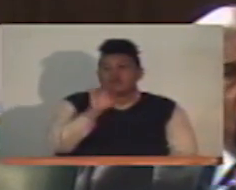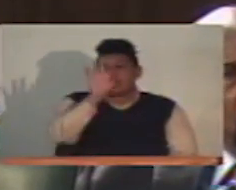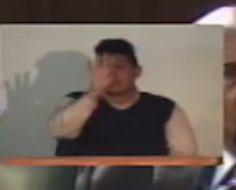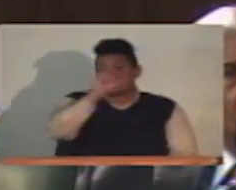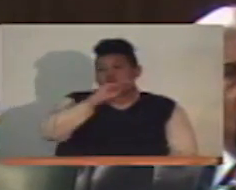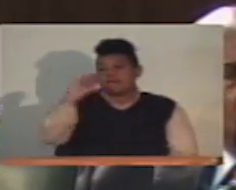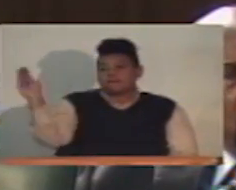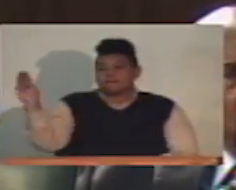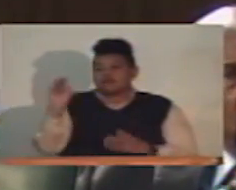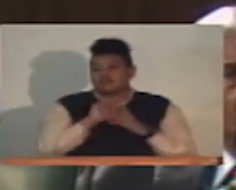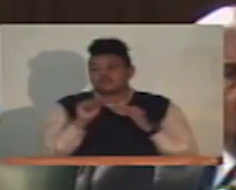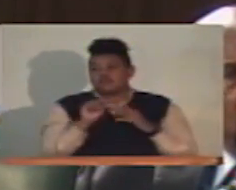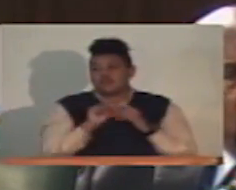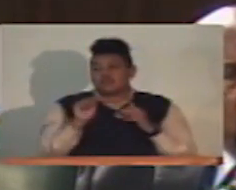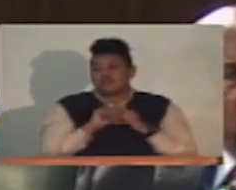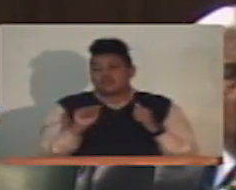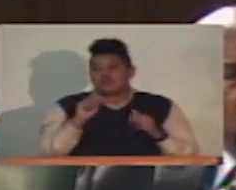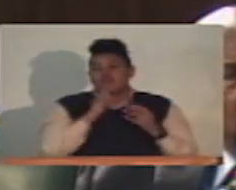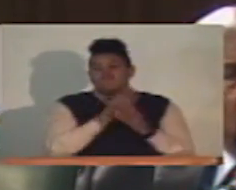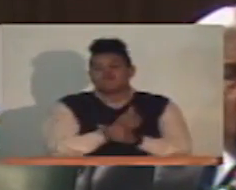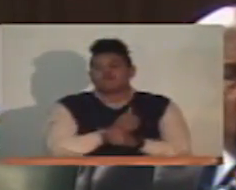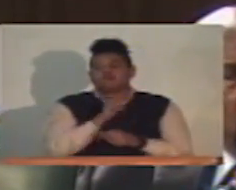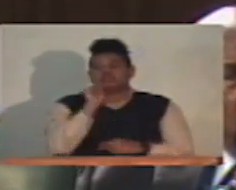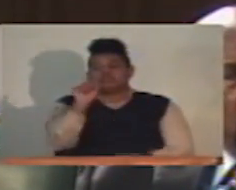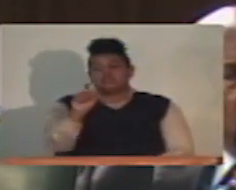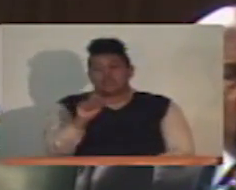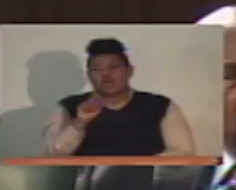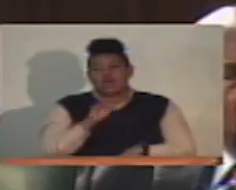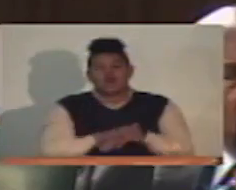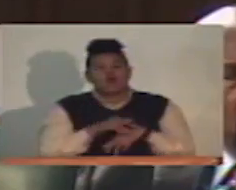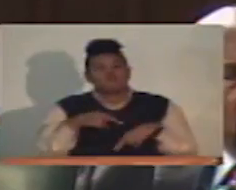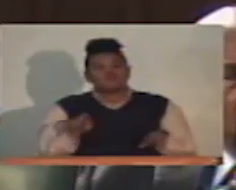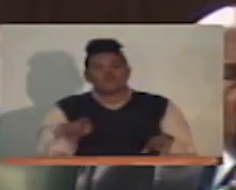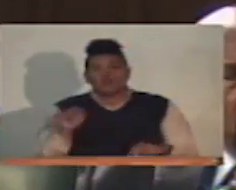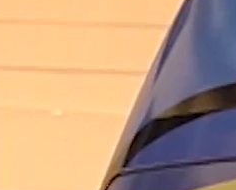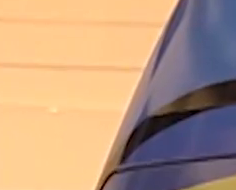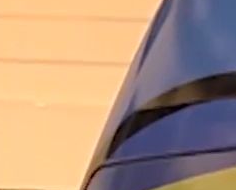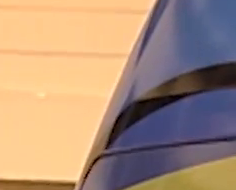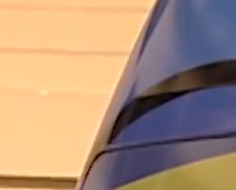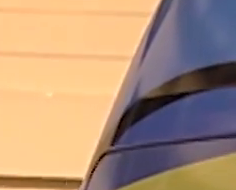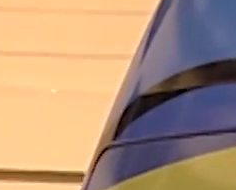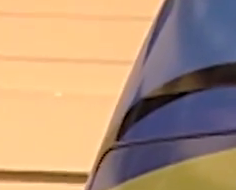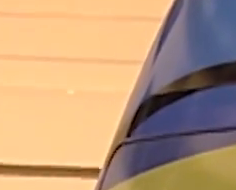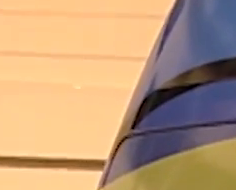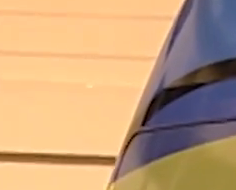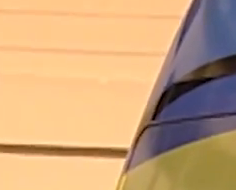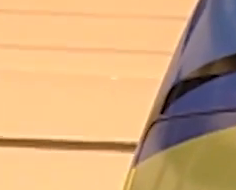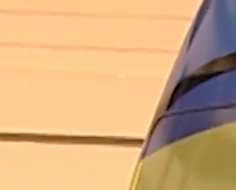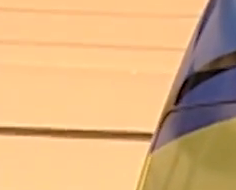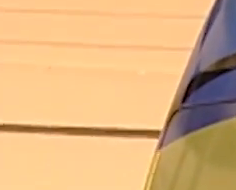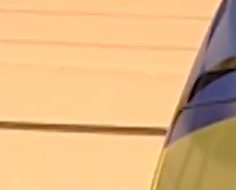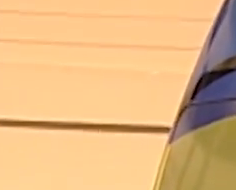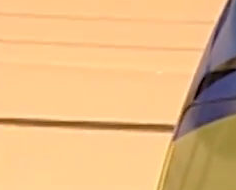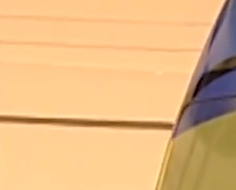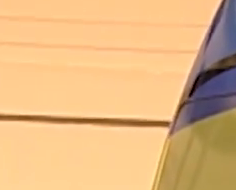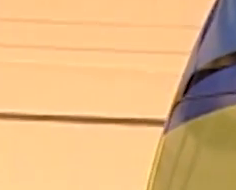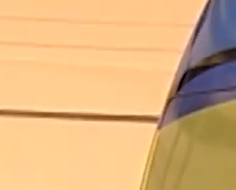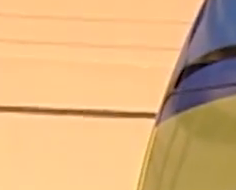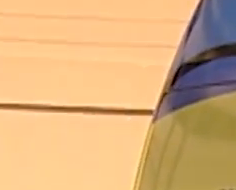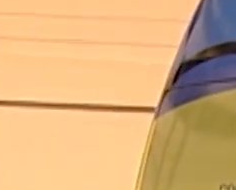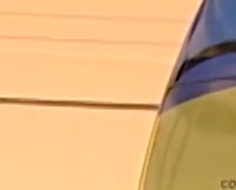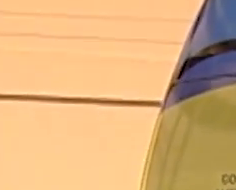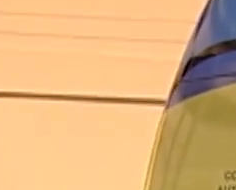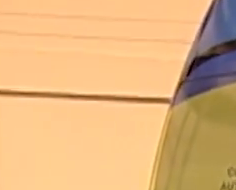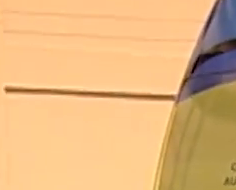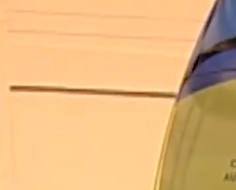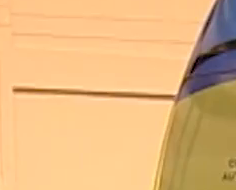$42.9 million of property taxes on the road, Mr. Speaker. The minister says that based on last year's success,